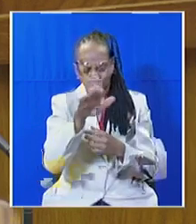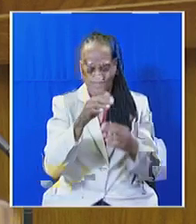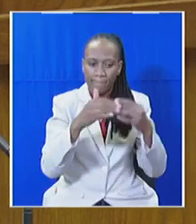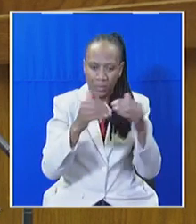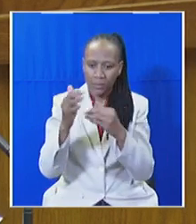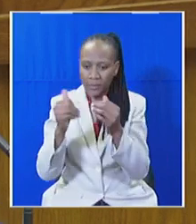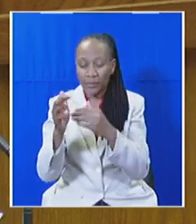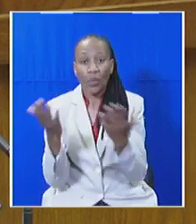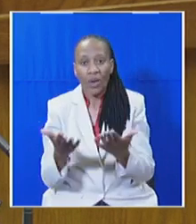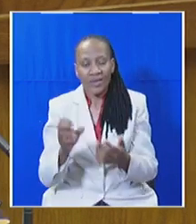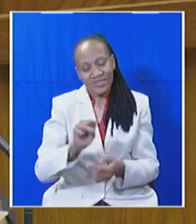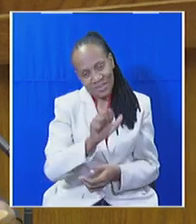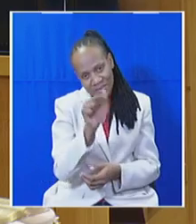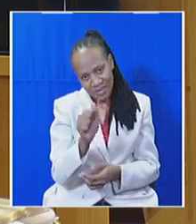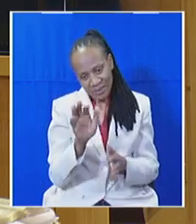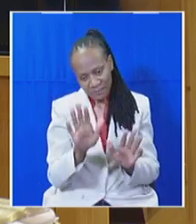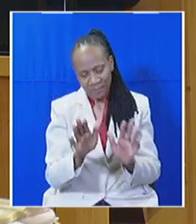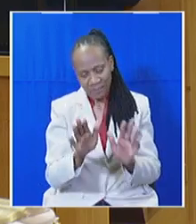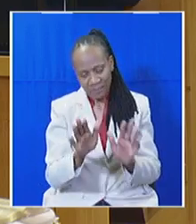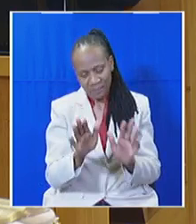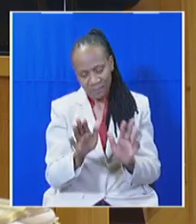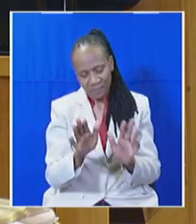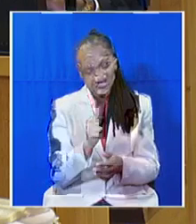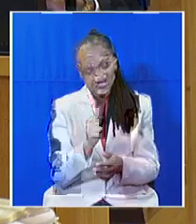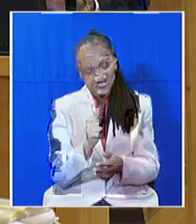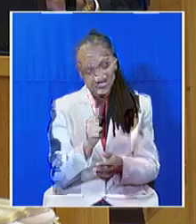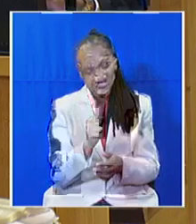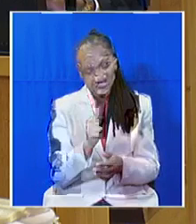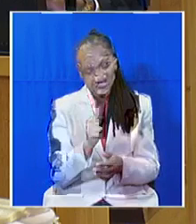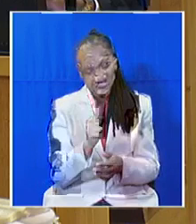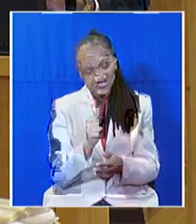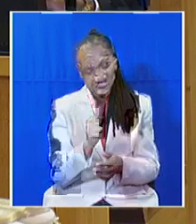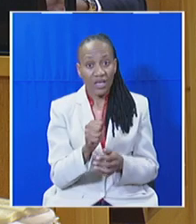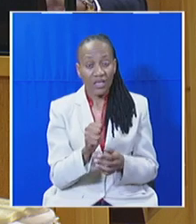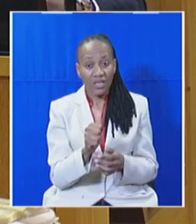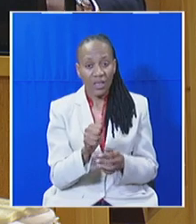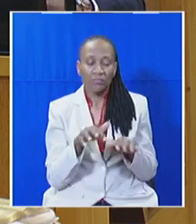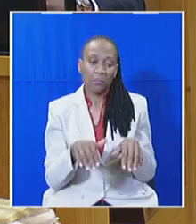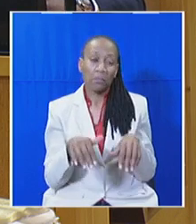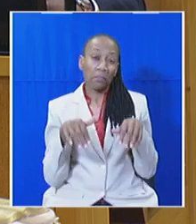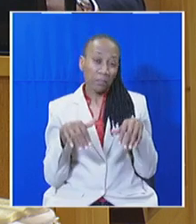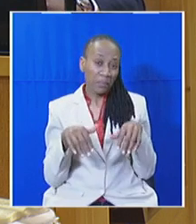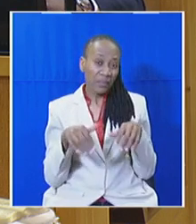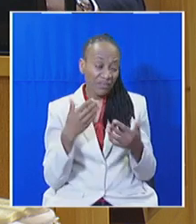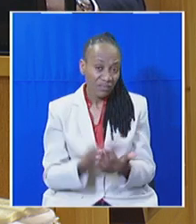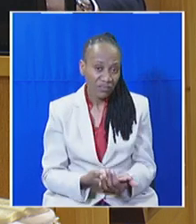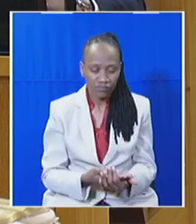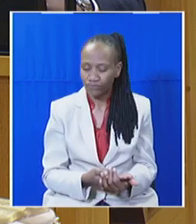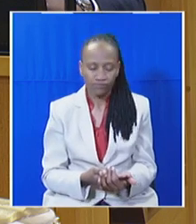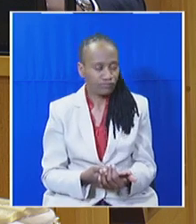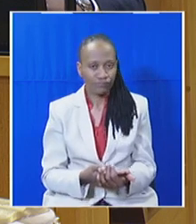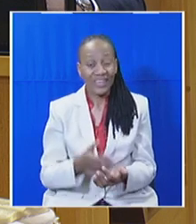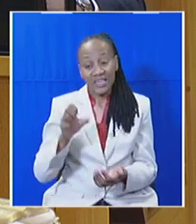Africa. However, South Africa cannot be complacent. During the State of the Nation